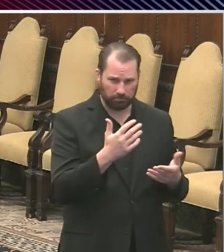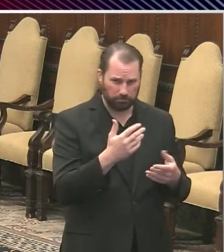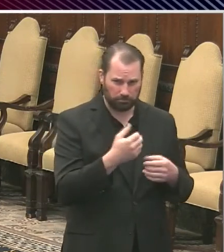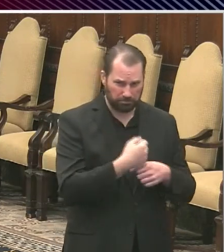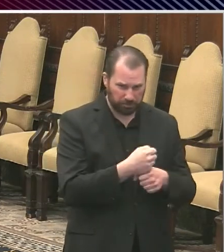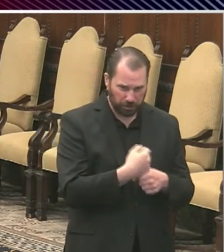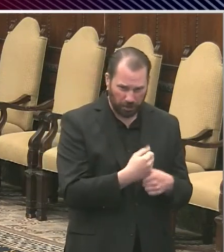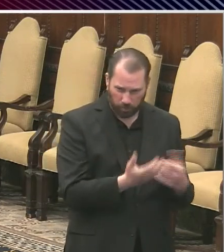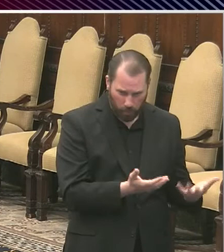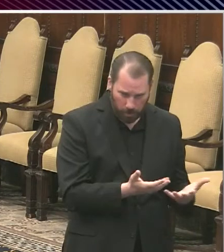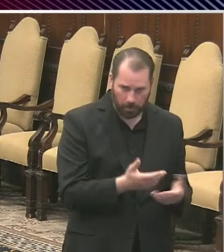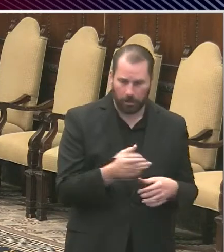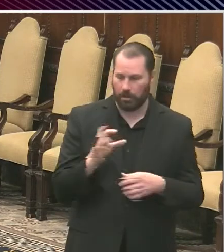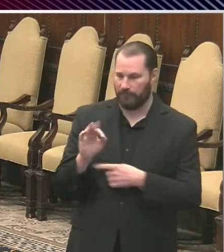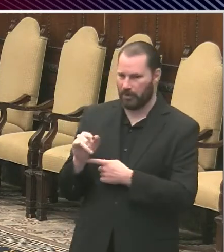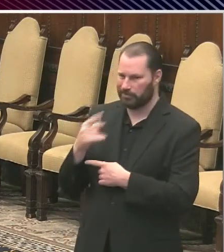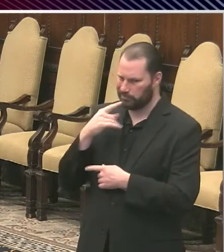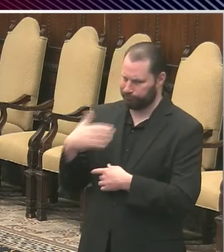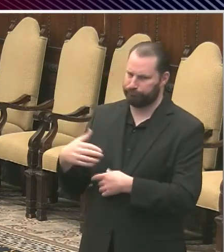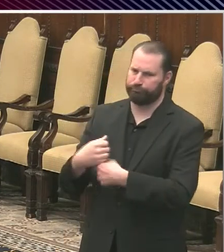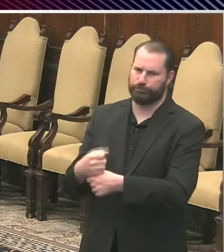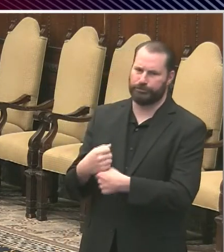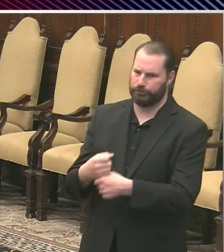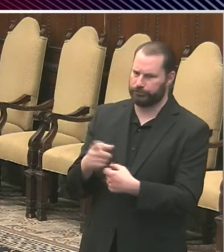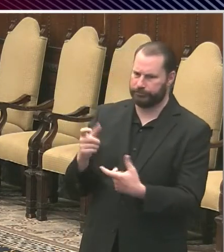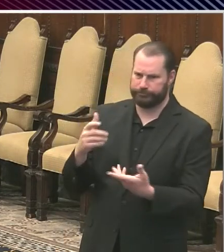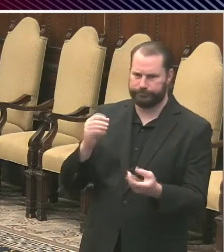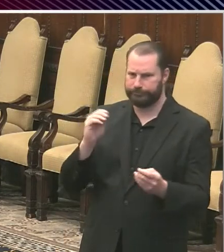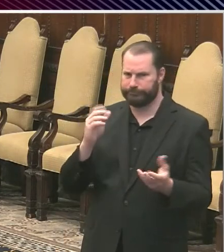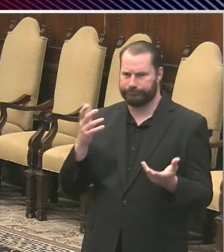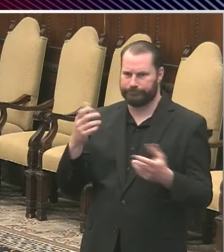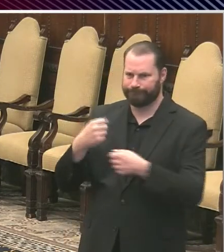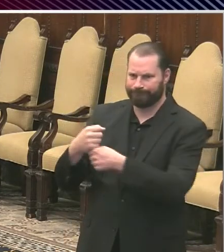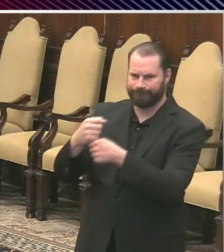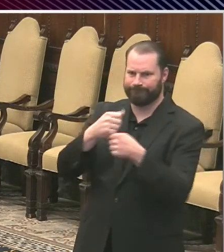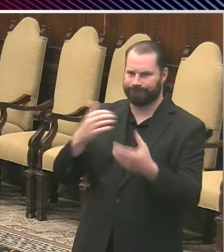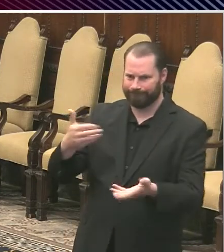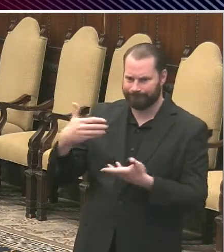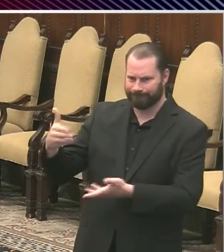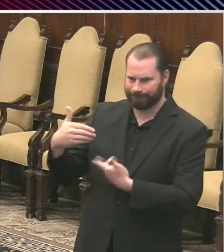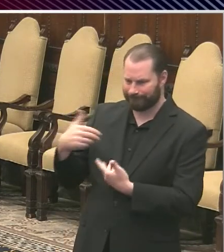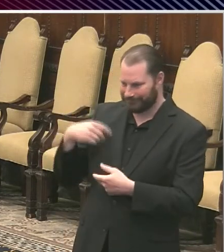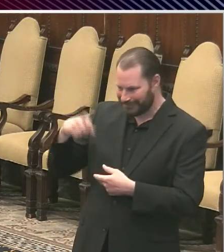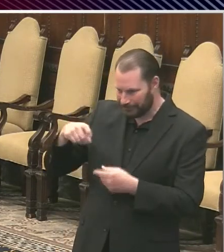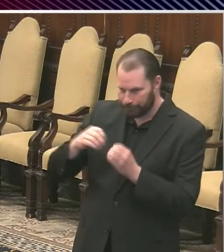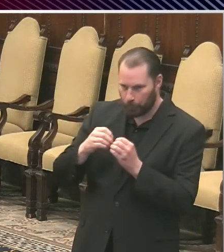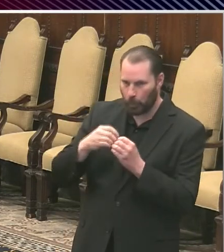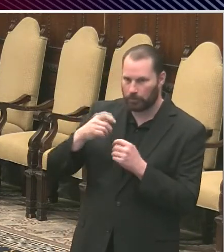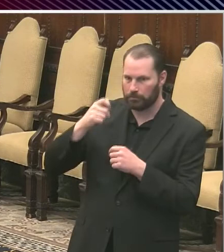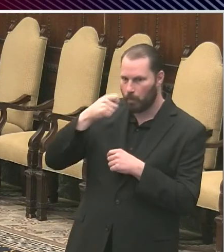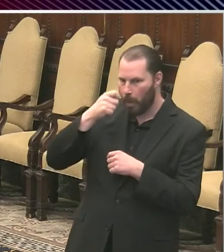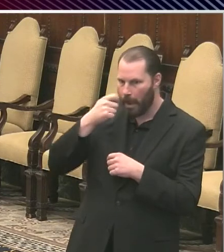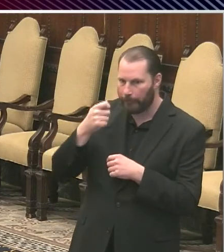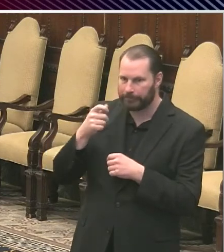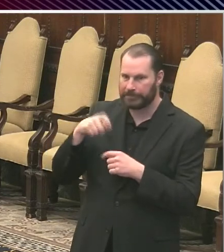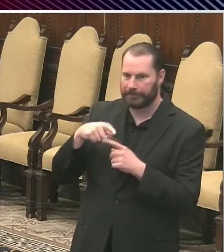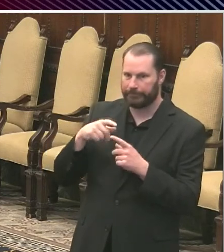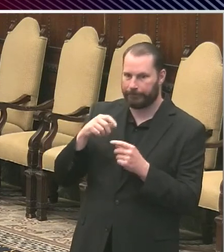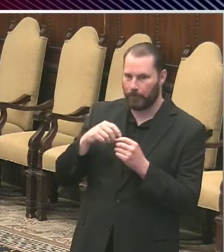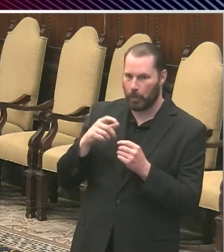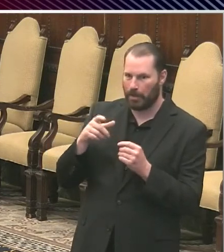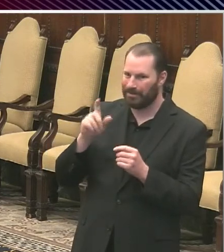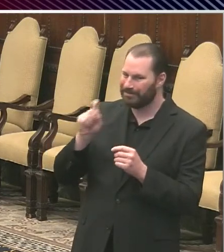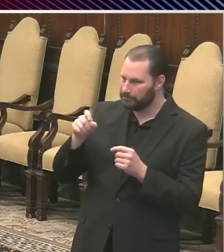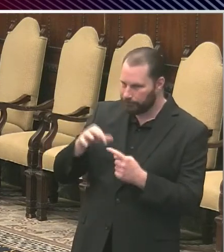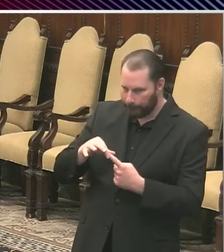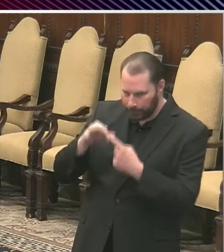things. There are the swabs that you use to collect the tests that you stick in someone's nose and get the sample. Those are very specialized swabs. You can't use a Q-tip. It's something that